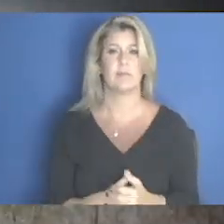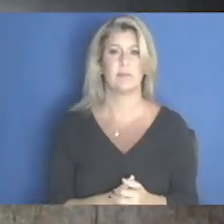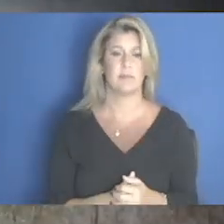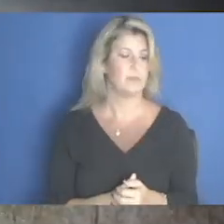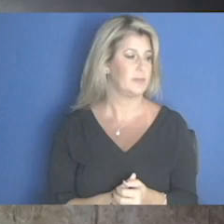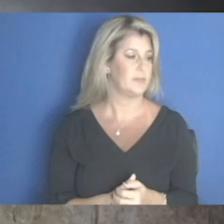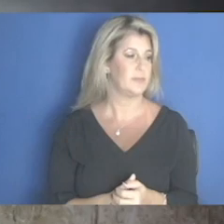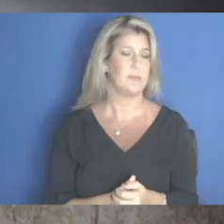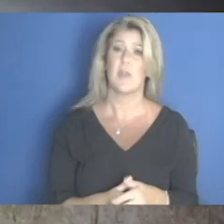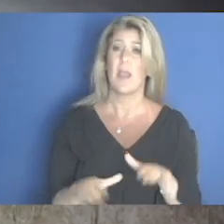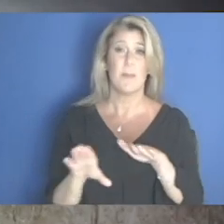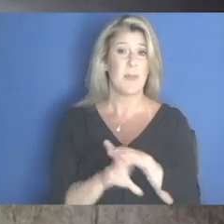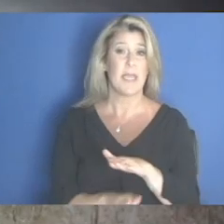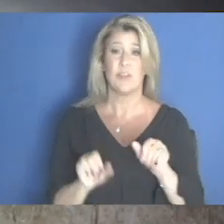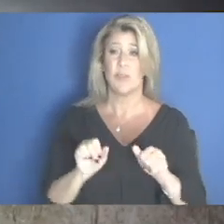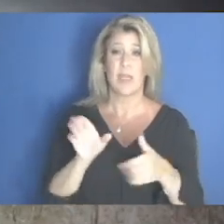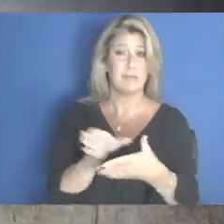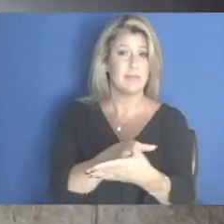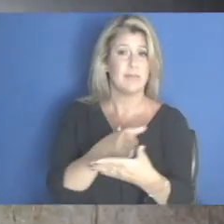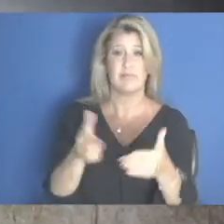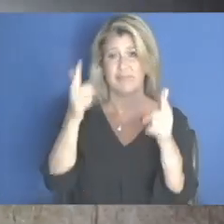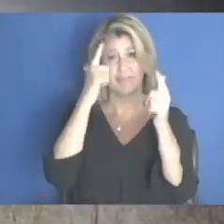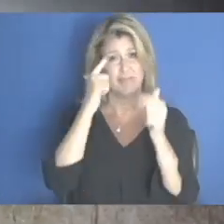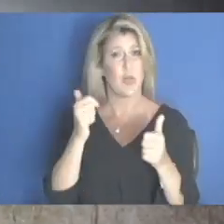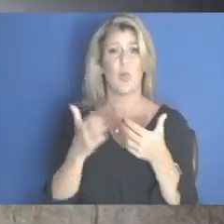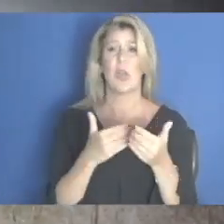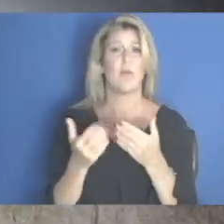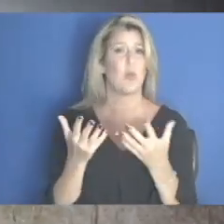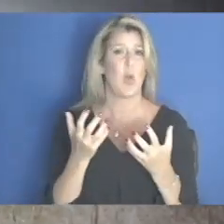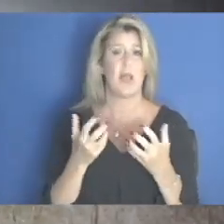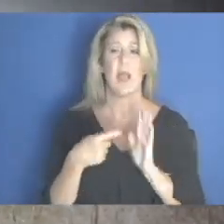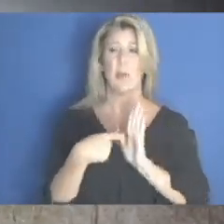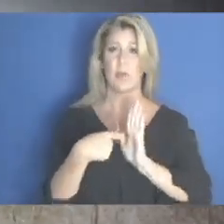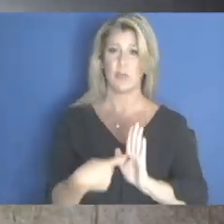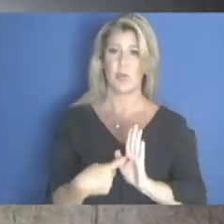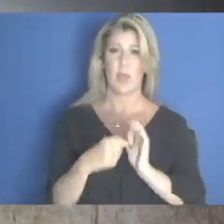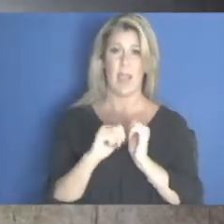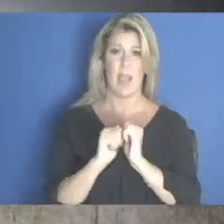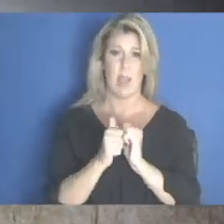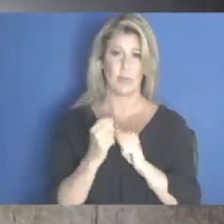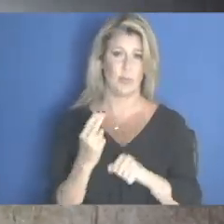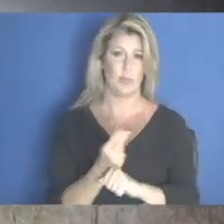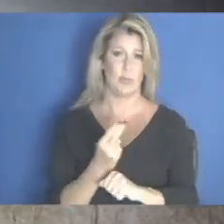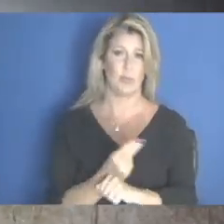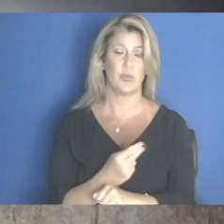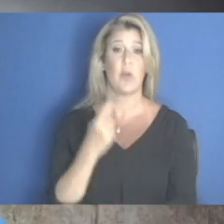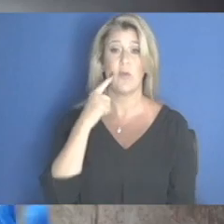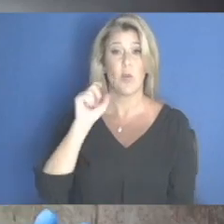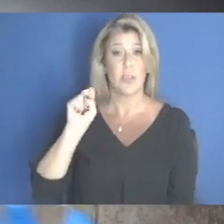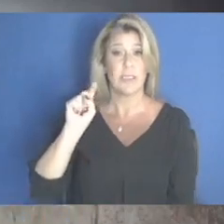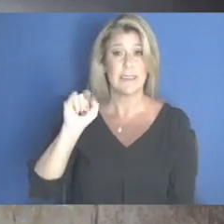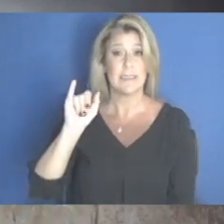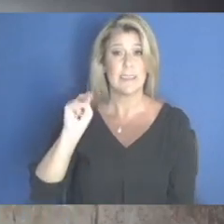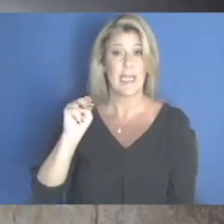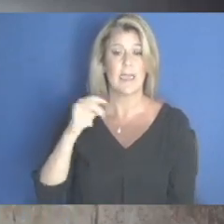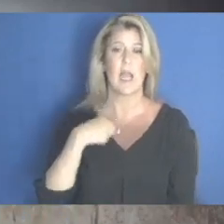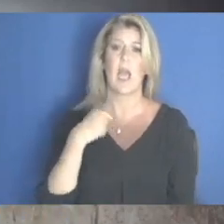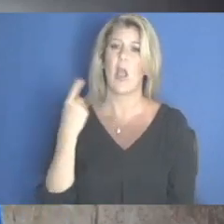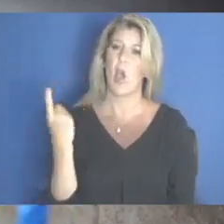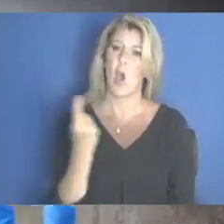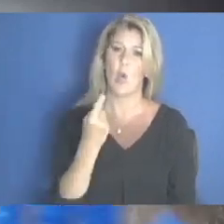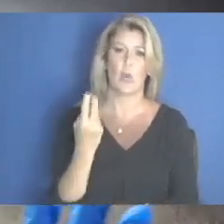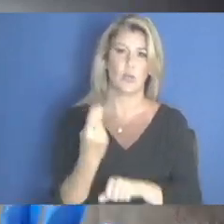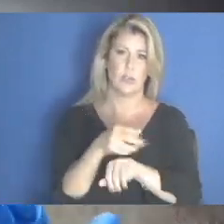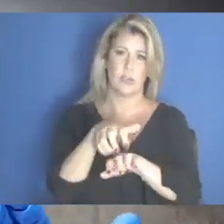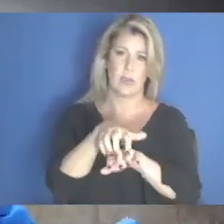Basically, you can apply however you want it. Let me show you how to use them. For stains, I always wear gloves to